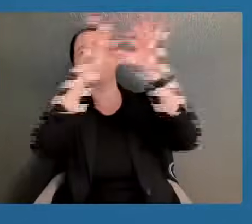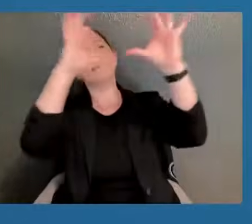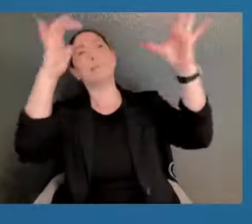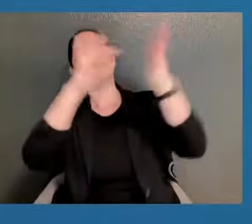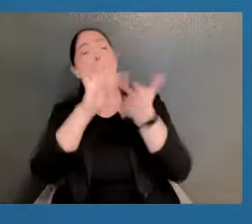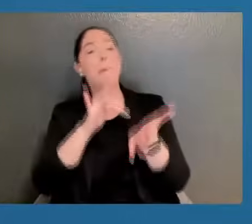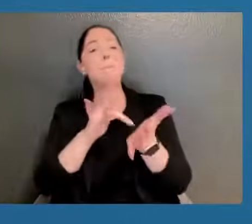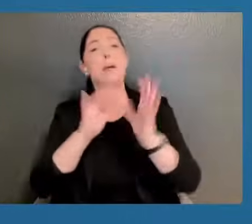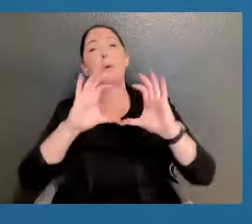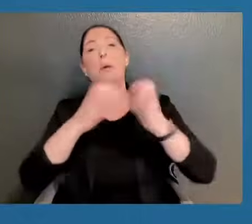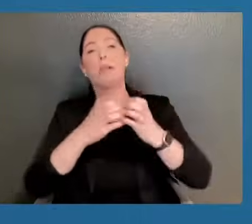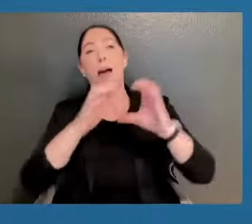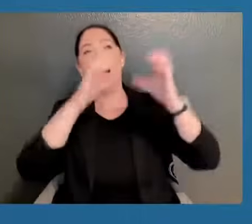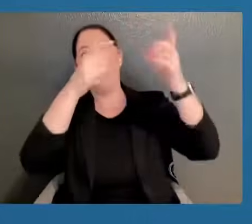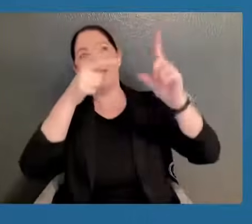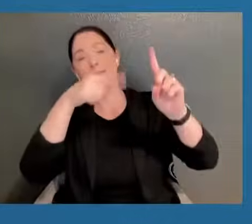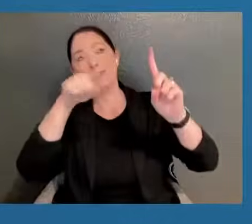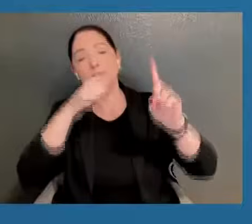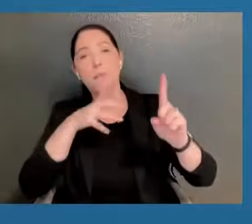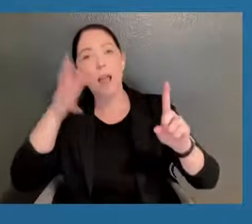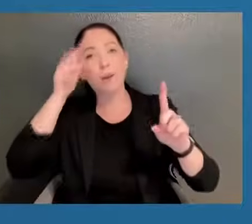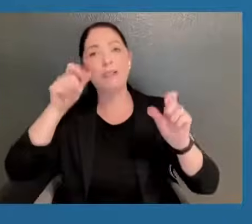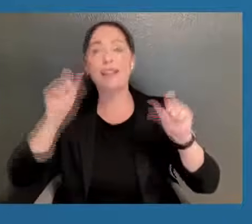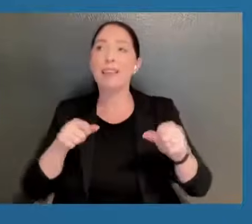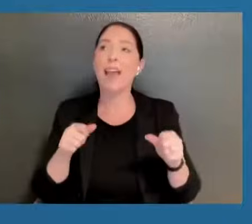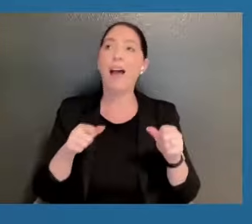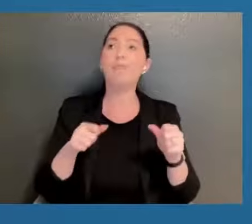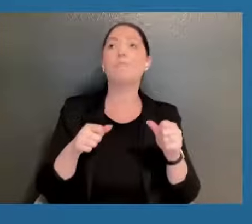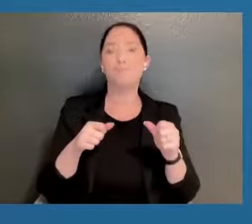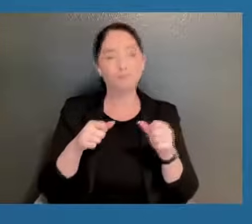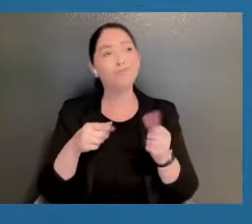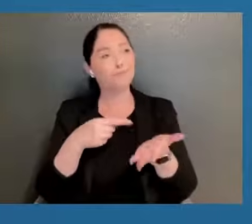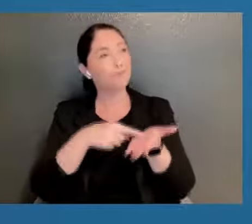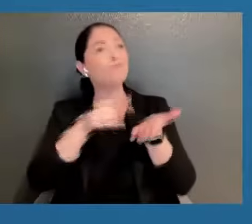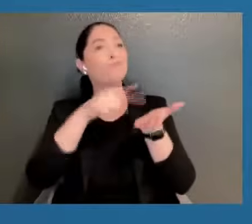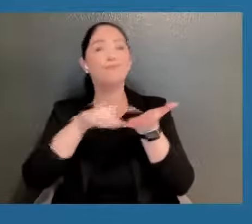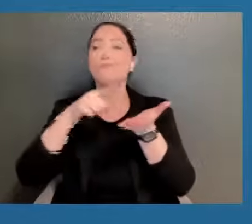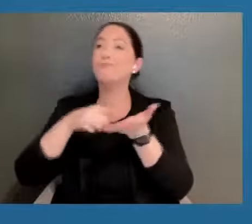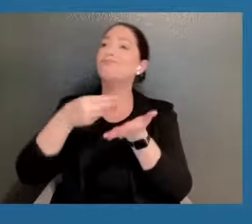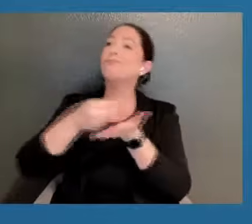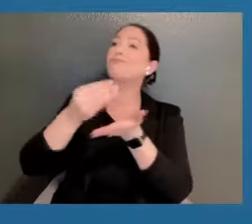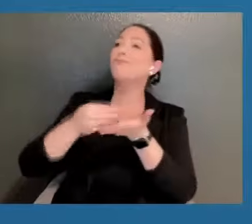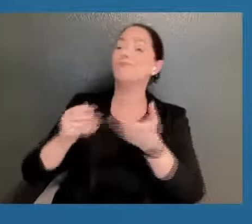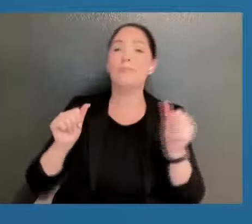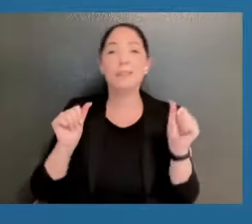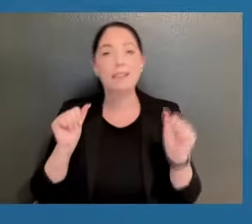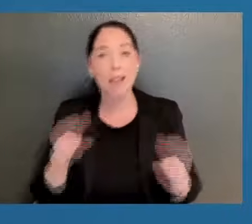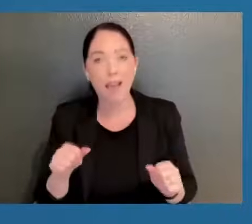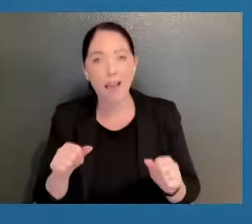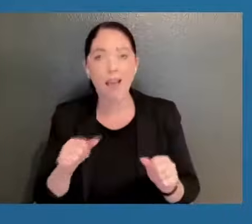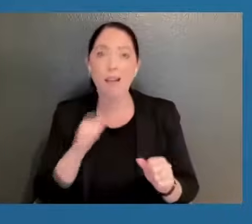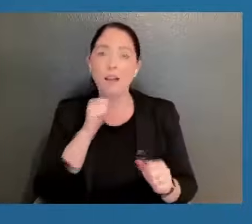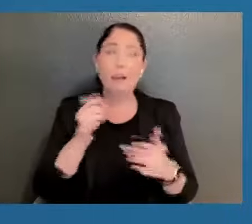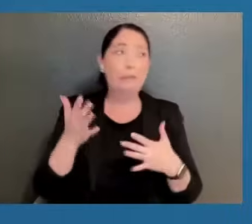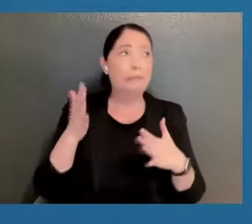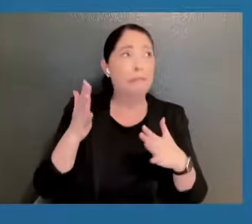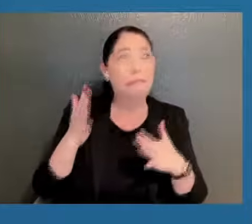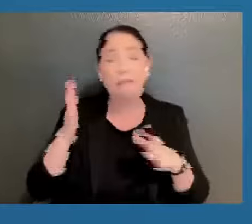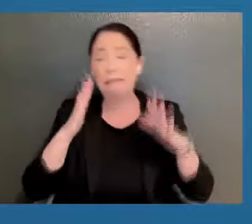be able to cover their monthly expenses, or that choice of having to pay for medical bills